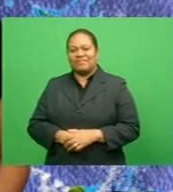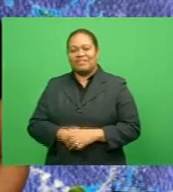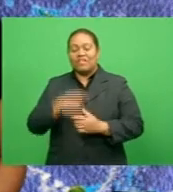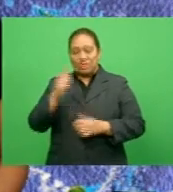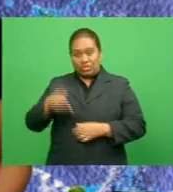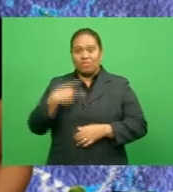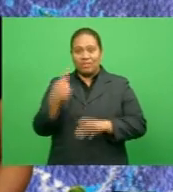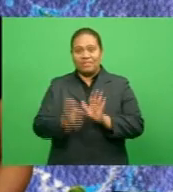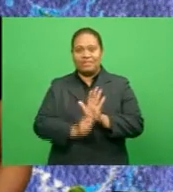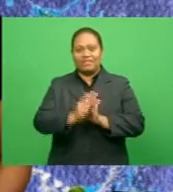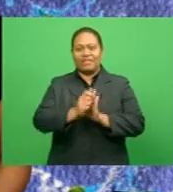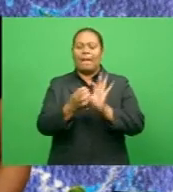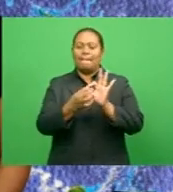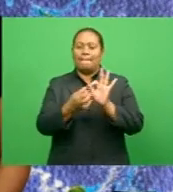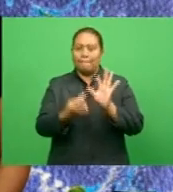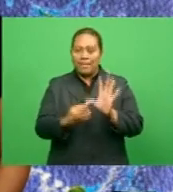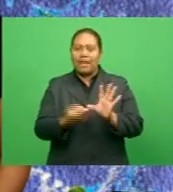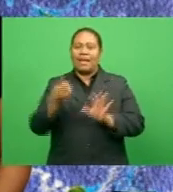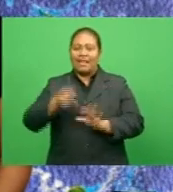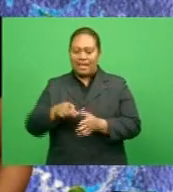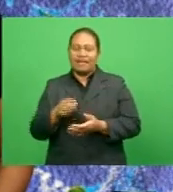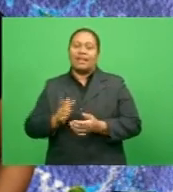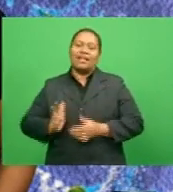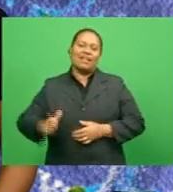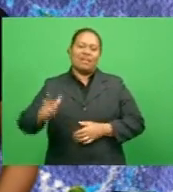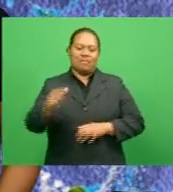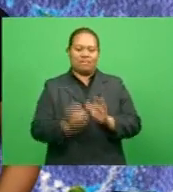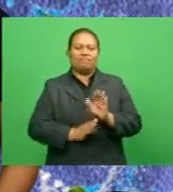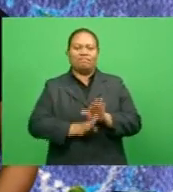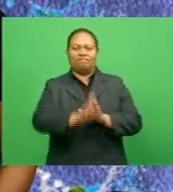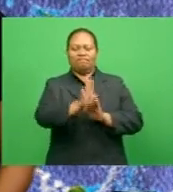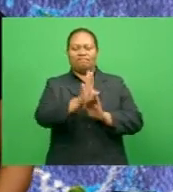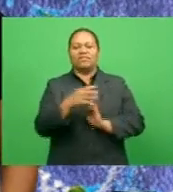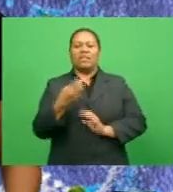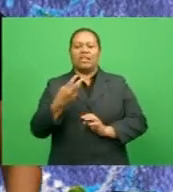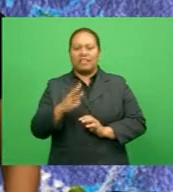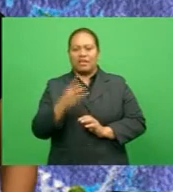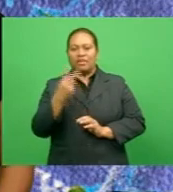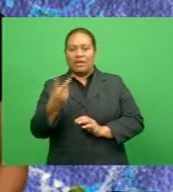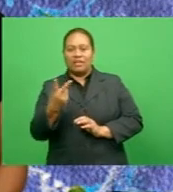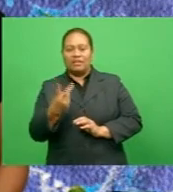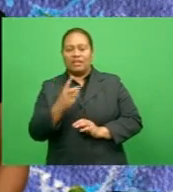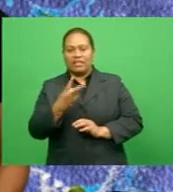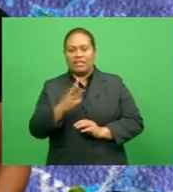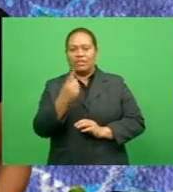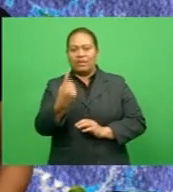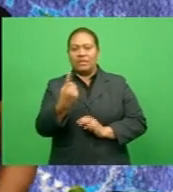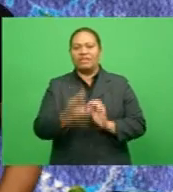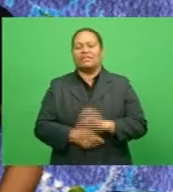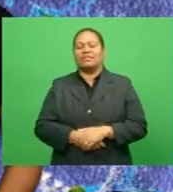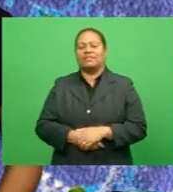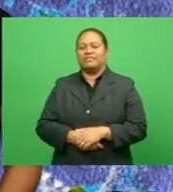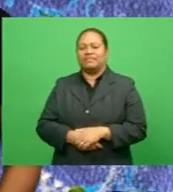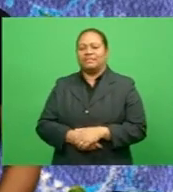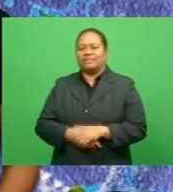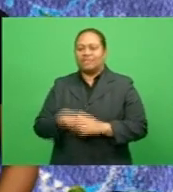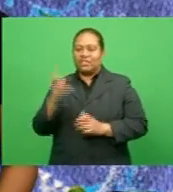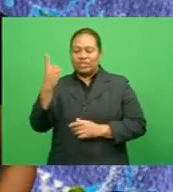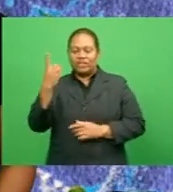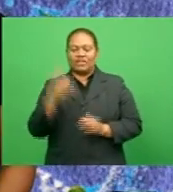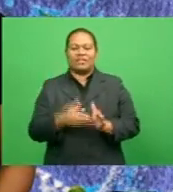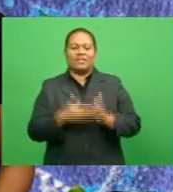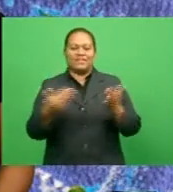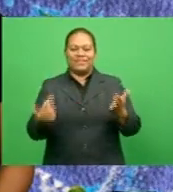Tomorrow's temps, Ba and Lambasa will rise to 31 and 32 degrees. Sunscreens are a must. And looking further